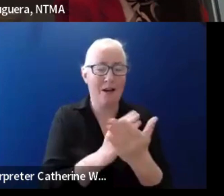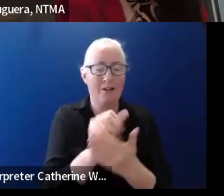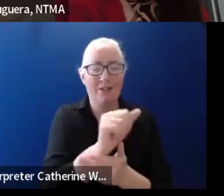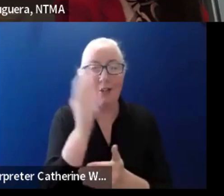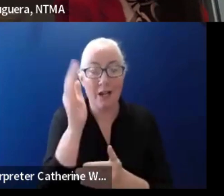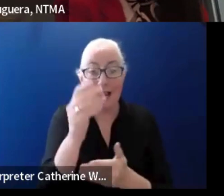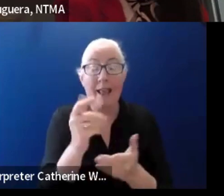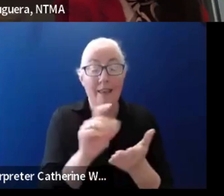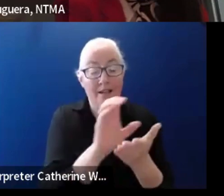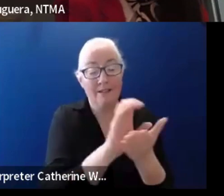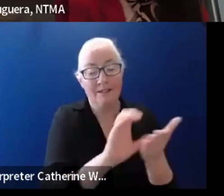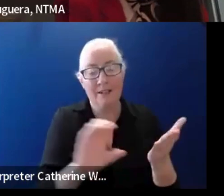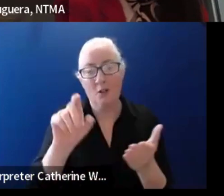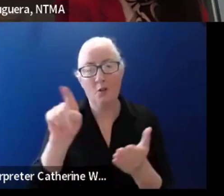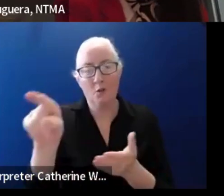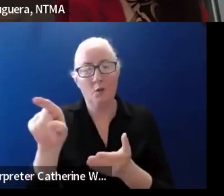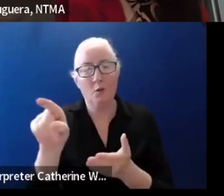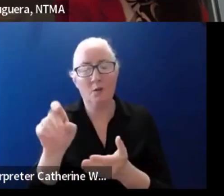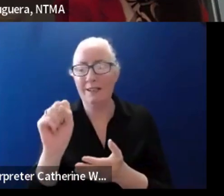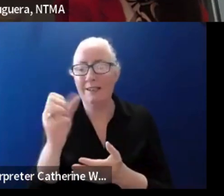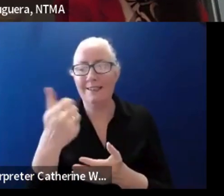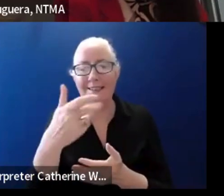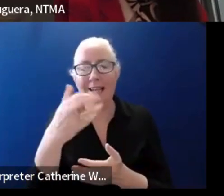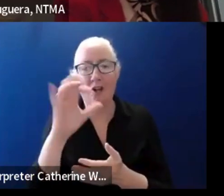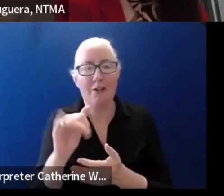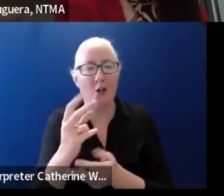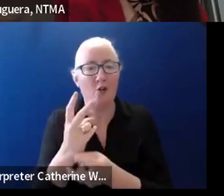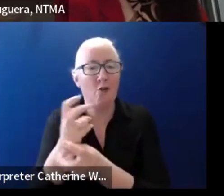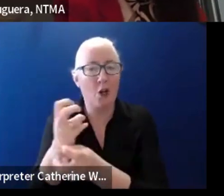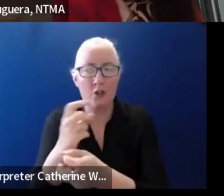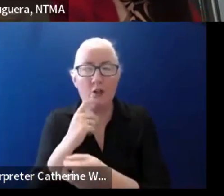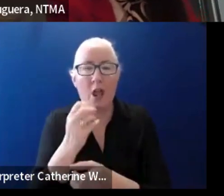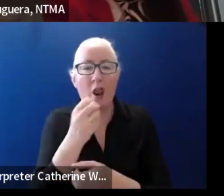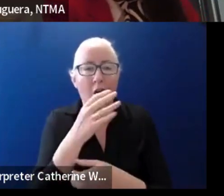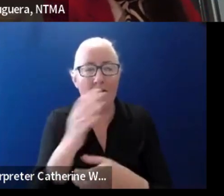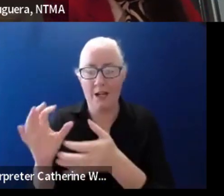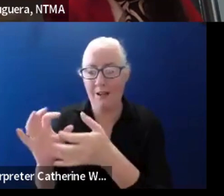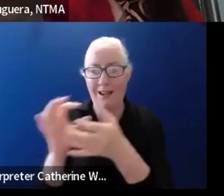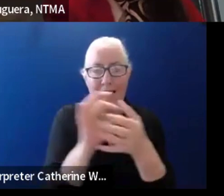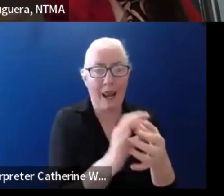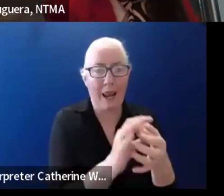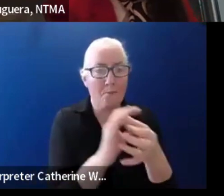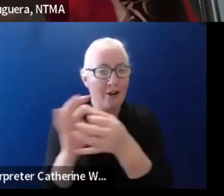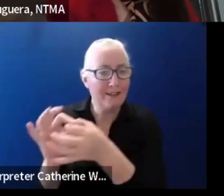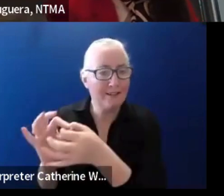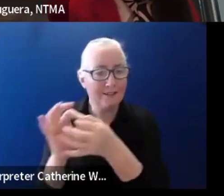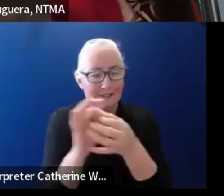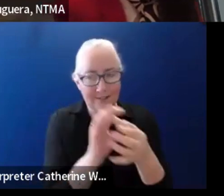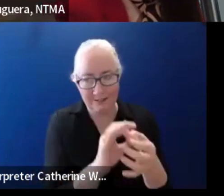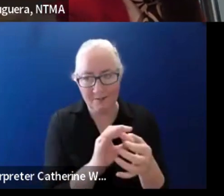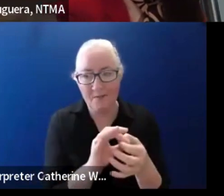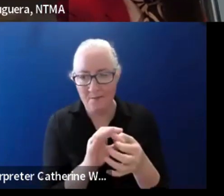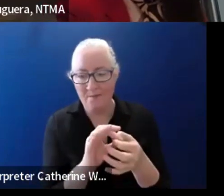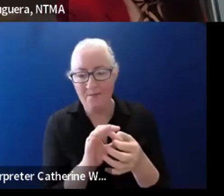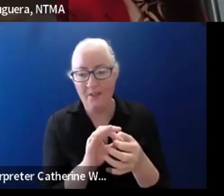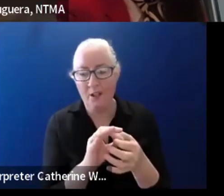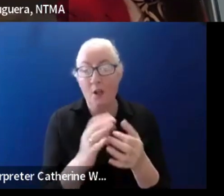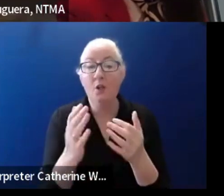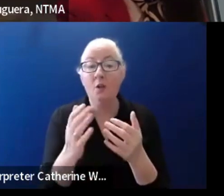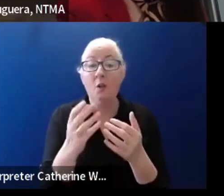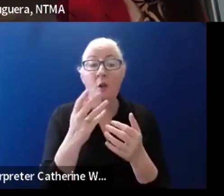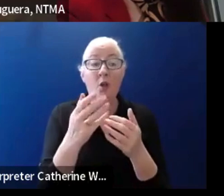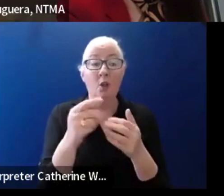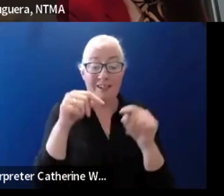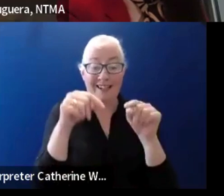then went to Sanctuary Runners. So it was a lovely kind of collaboration with them. And I suppose, what we're going to do